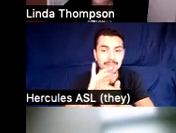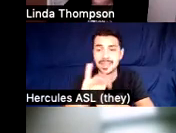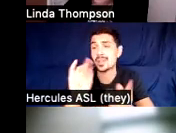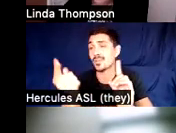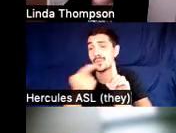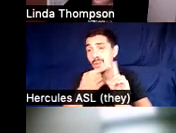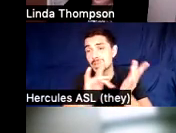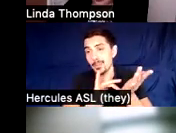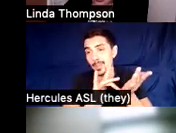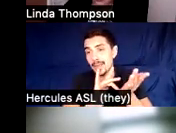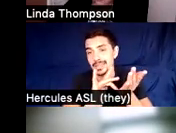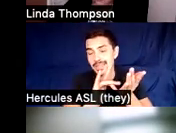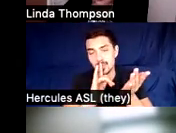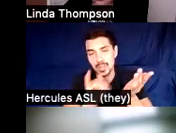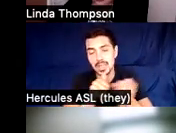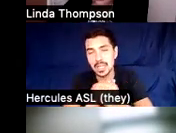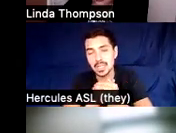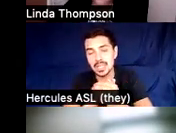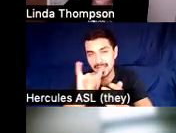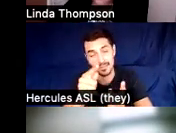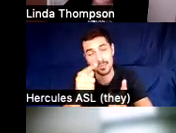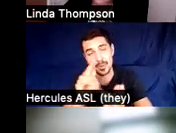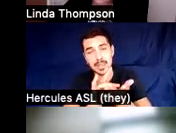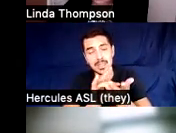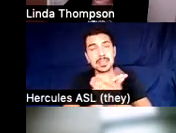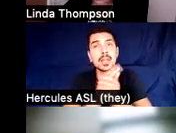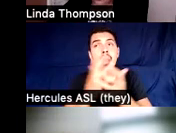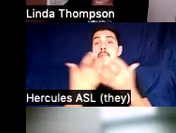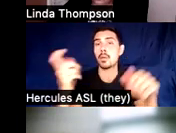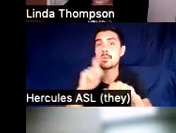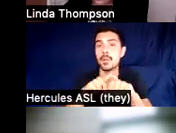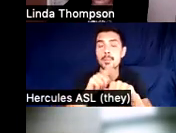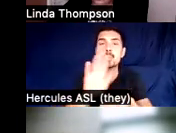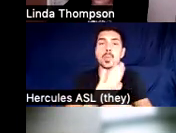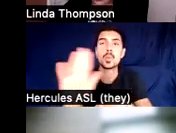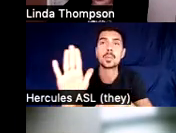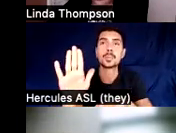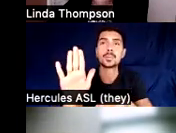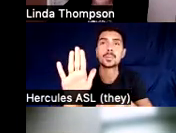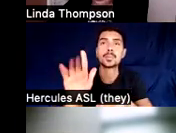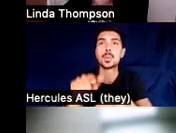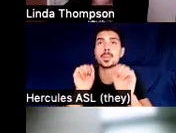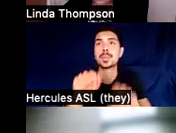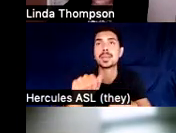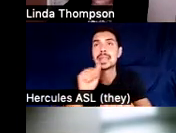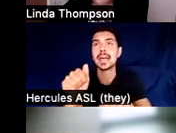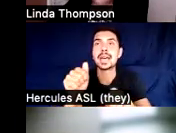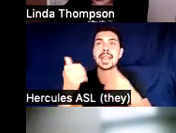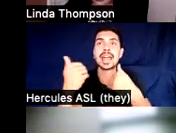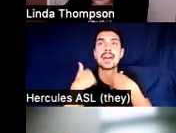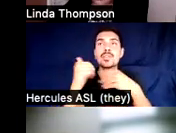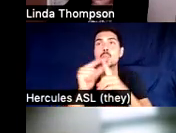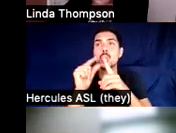but also a lot of times you might not even have the words